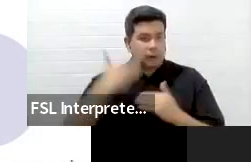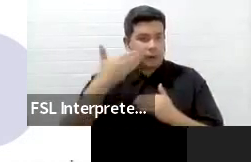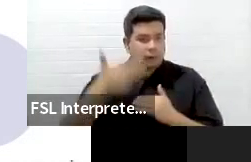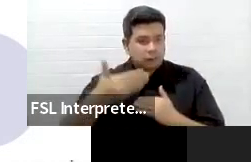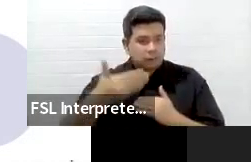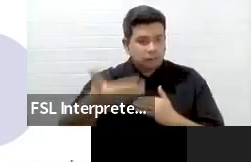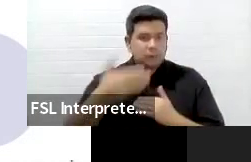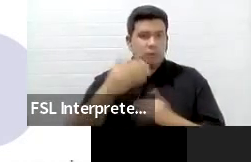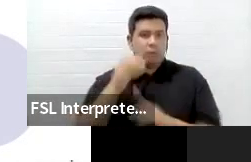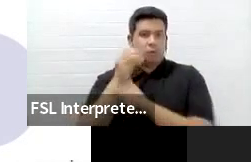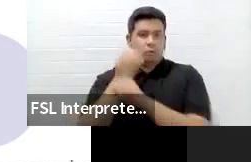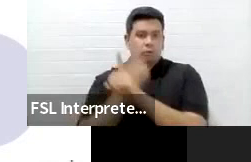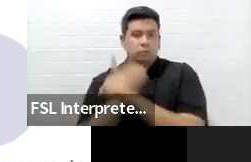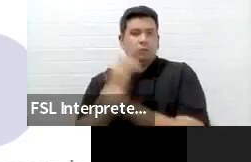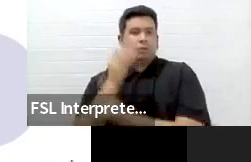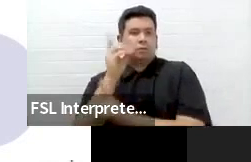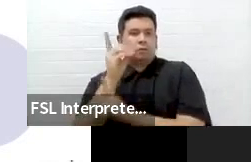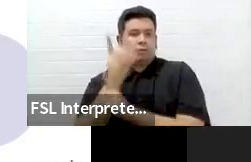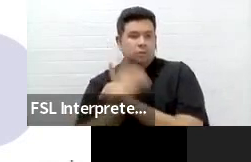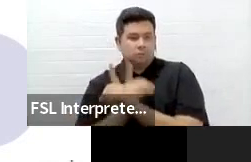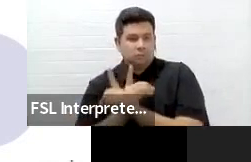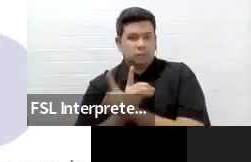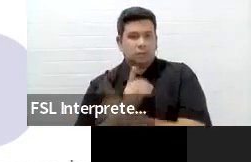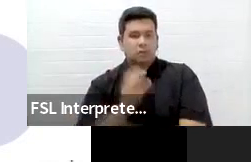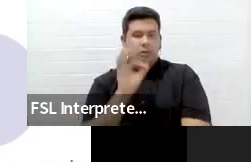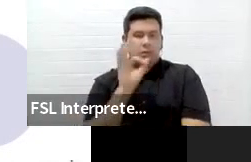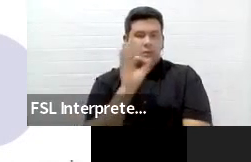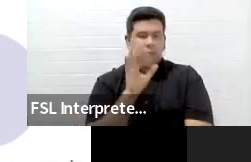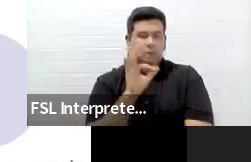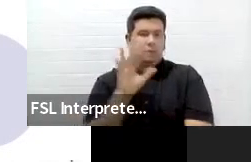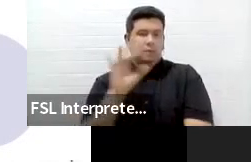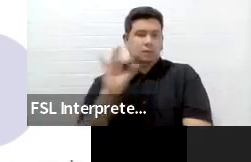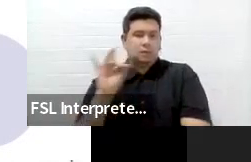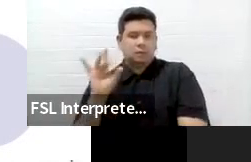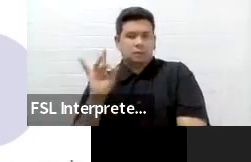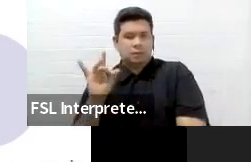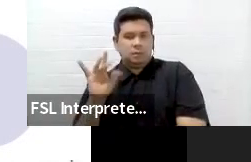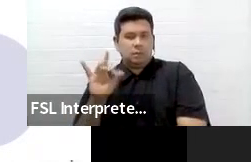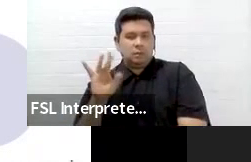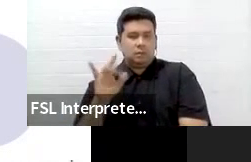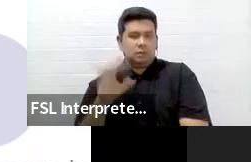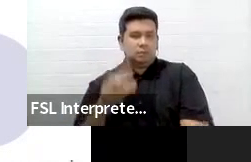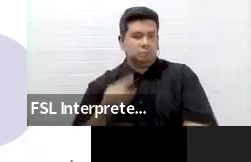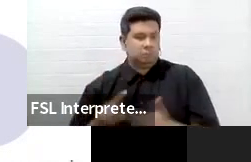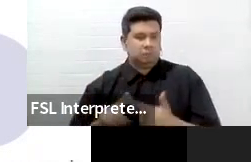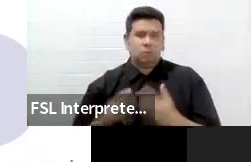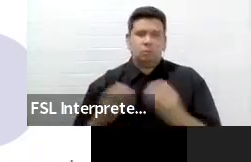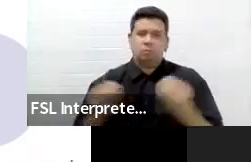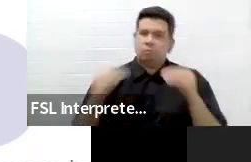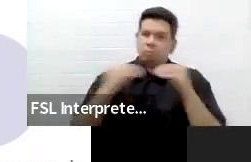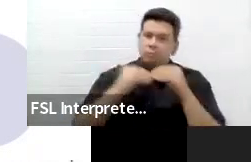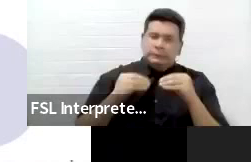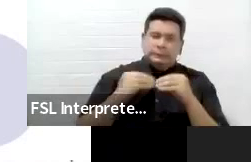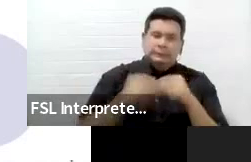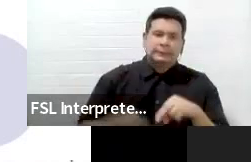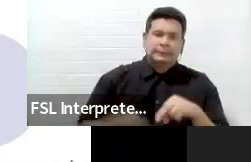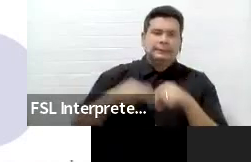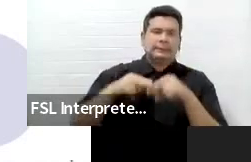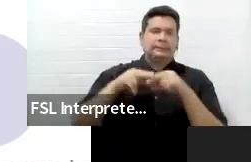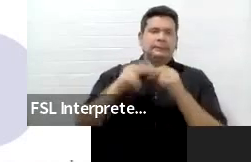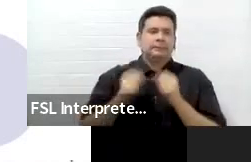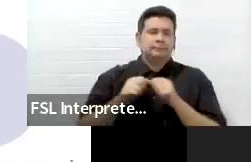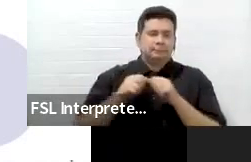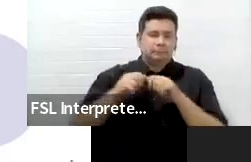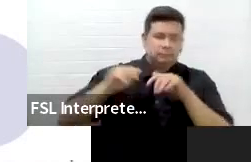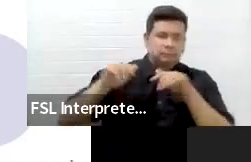October to December 1918 wave was actually the most virulent and registered